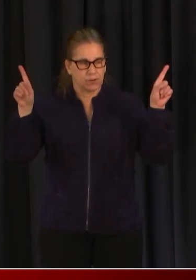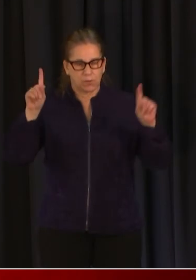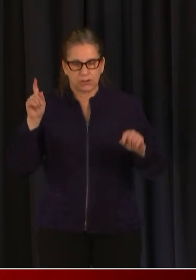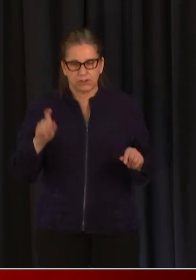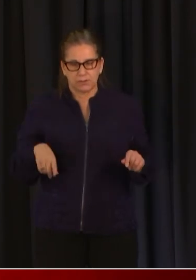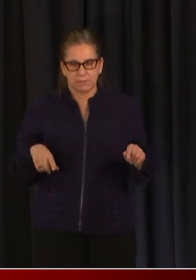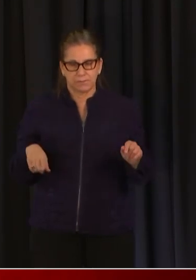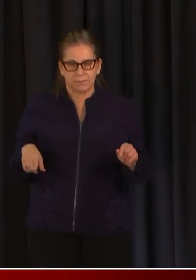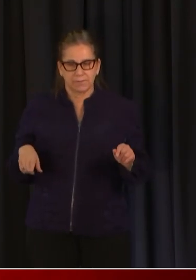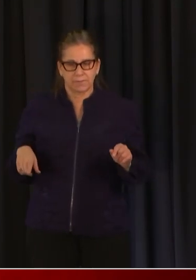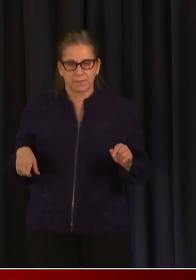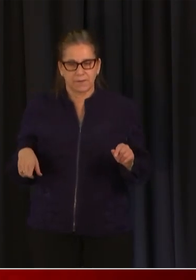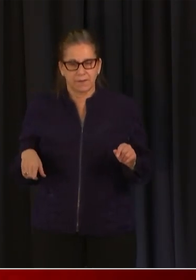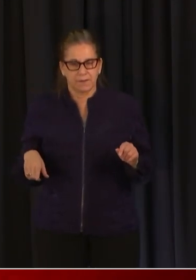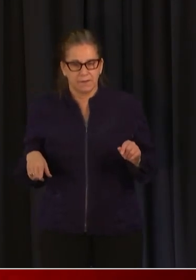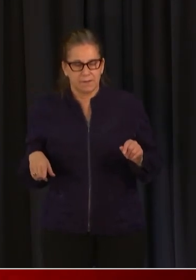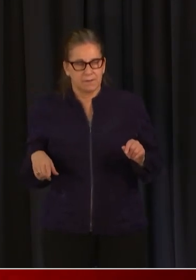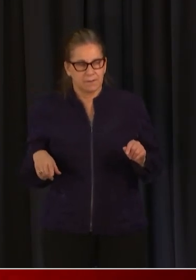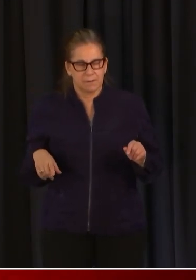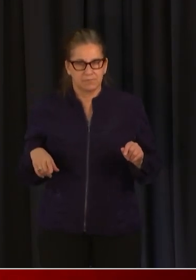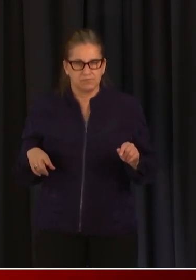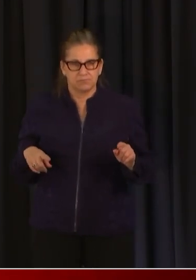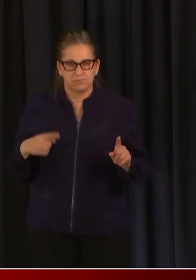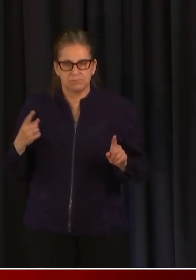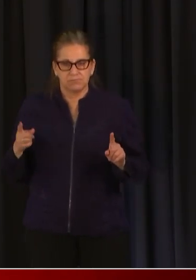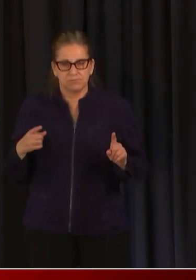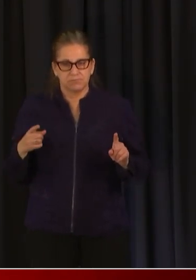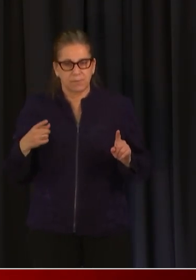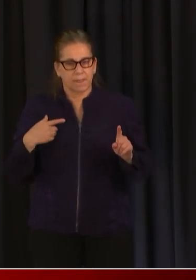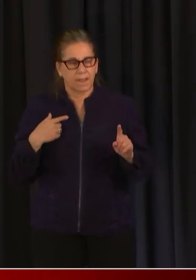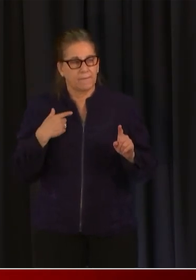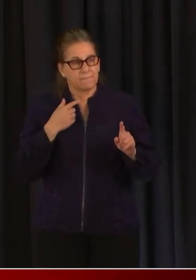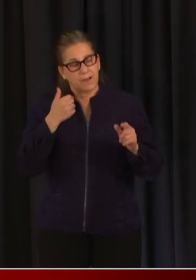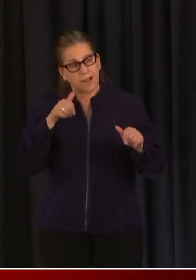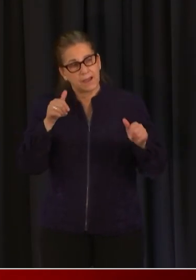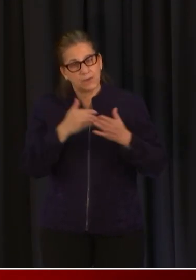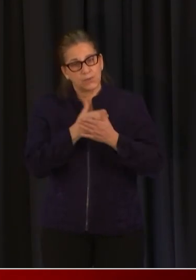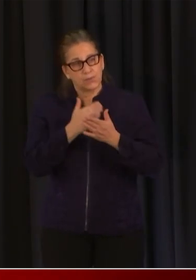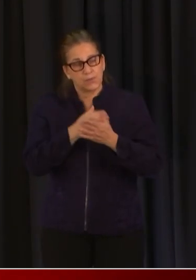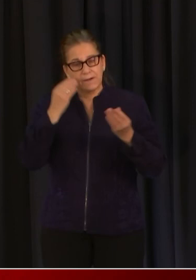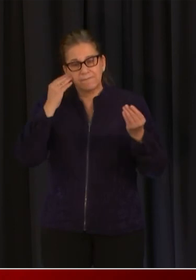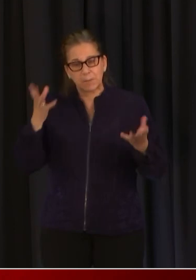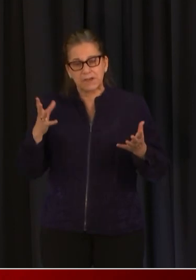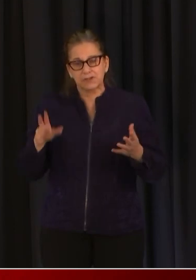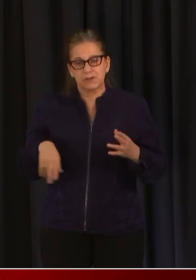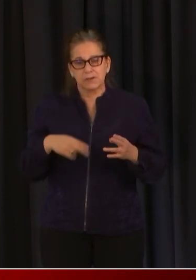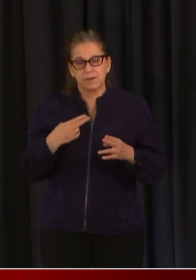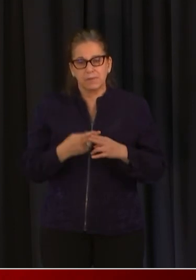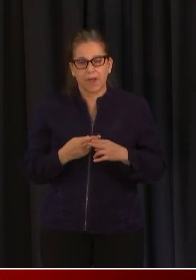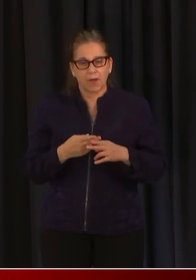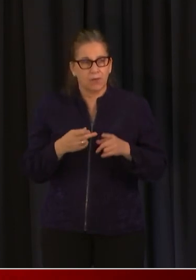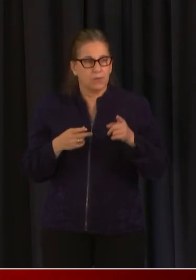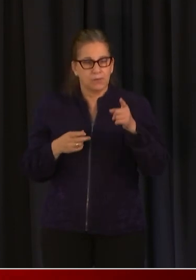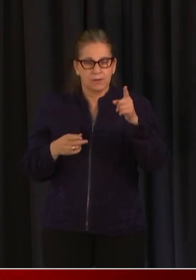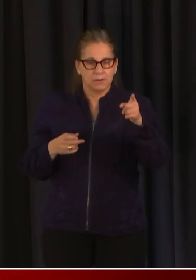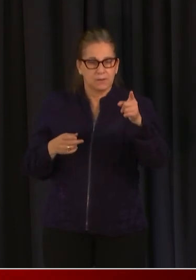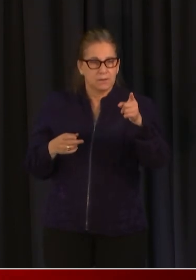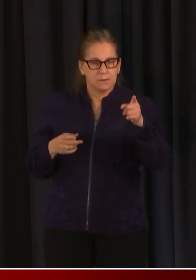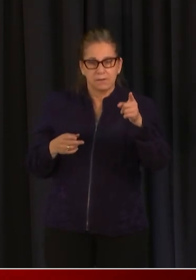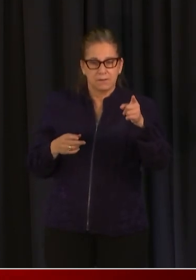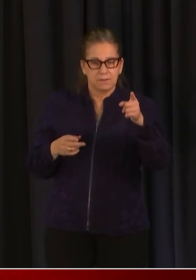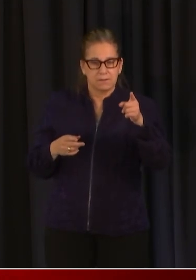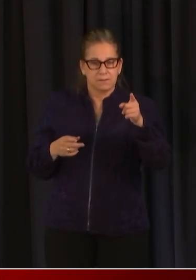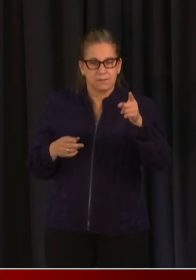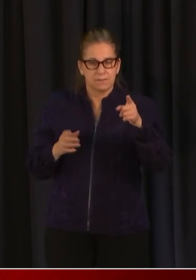One, do you have any follow-up, any new information, and maybe Director Rodriguez does, on the